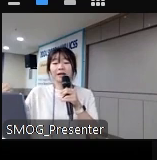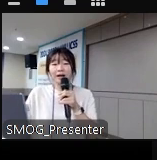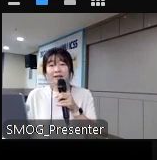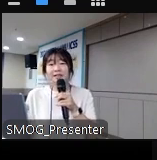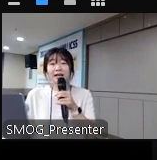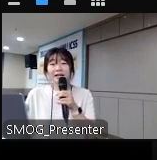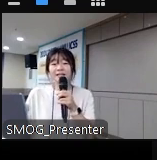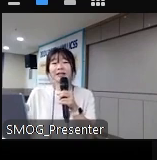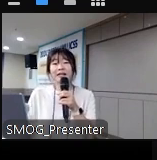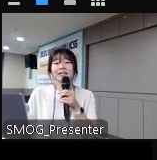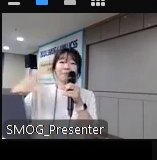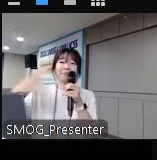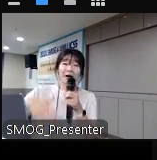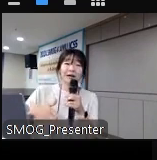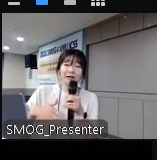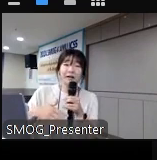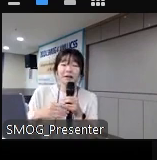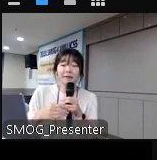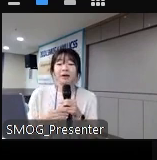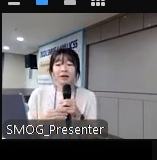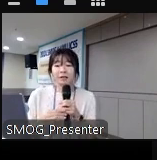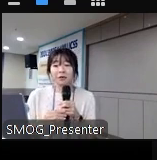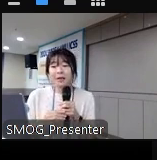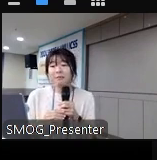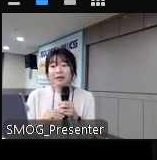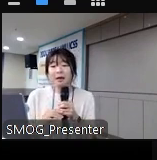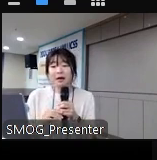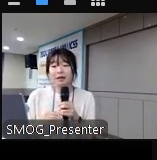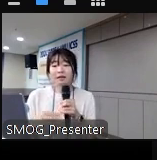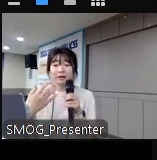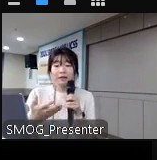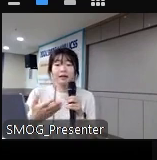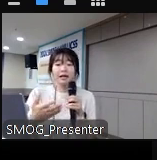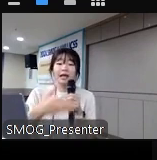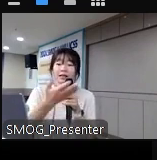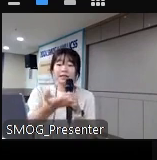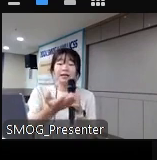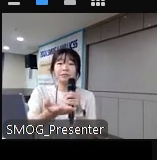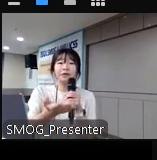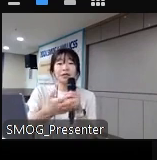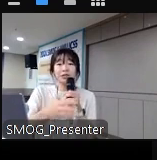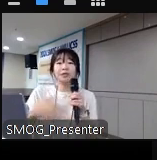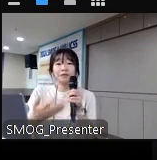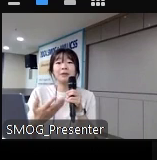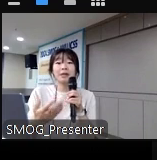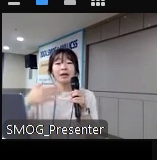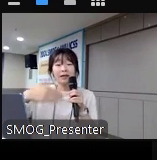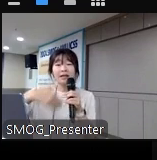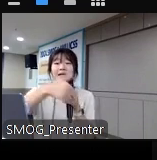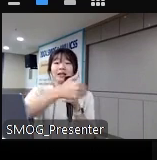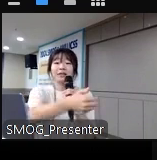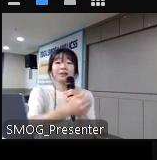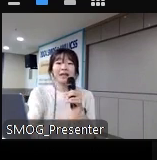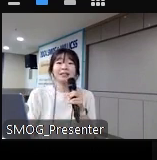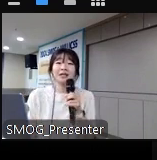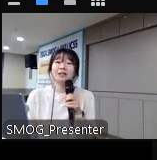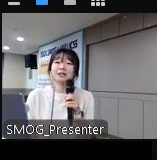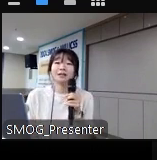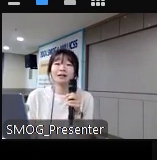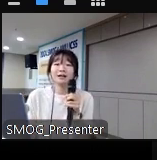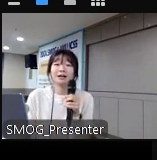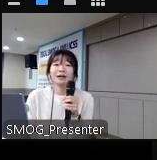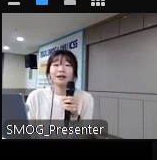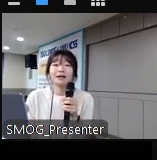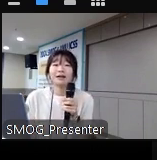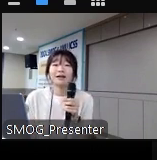start out as clitics and become agreement. So maybe learnability and this input issue could be leading to that change.